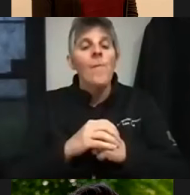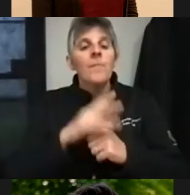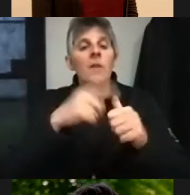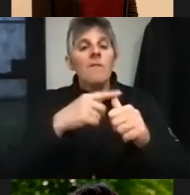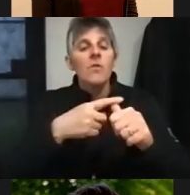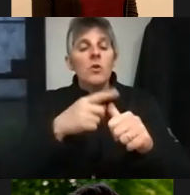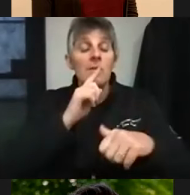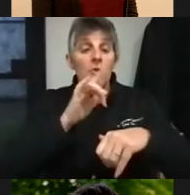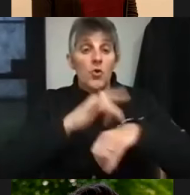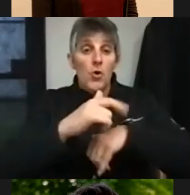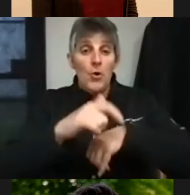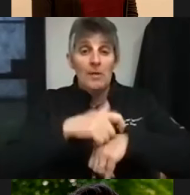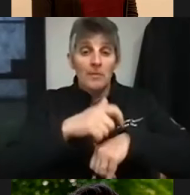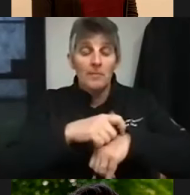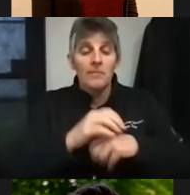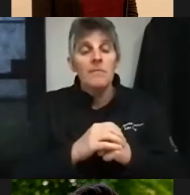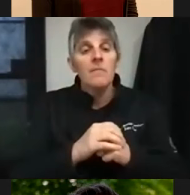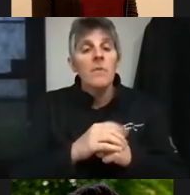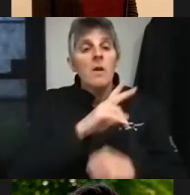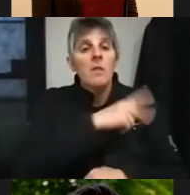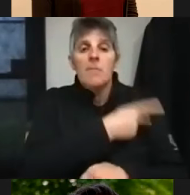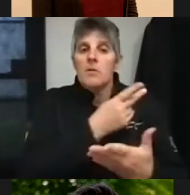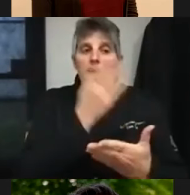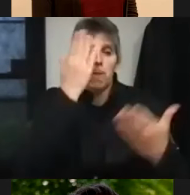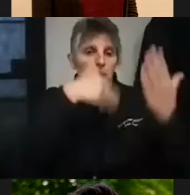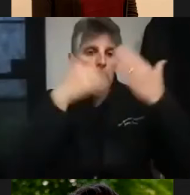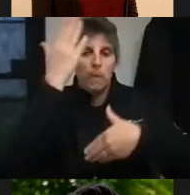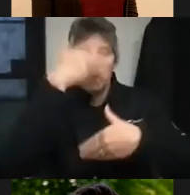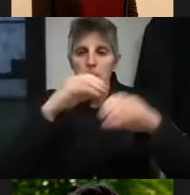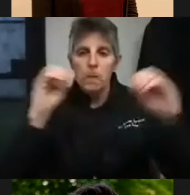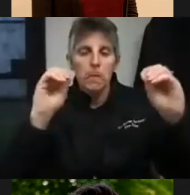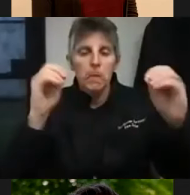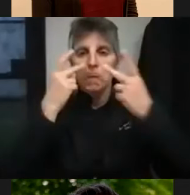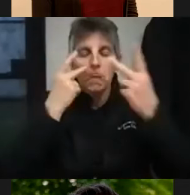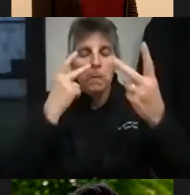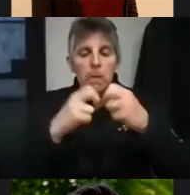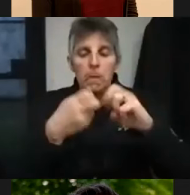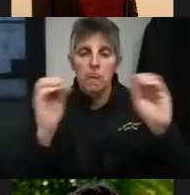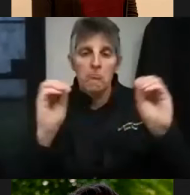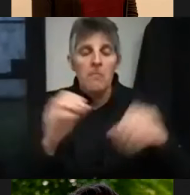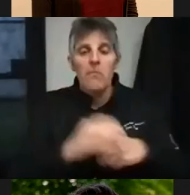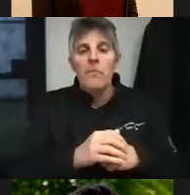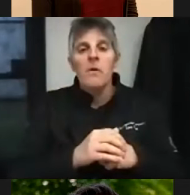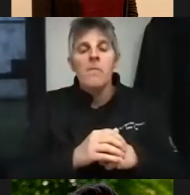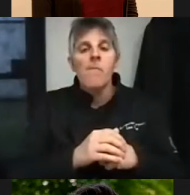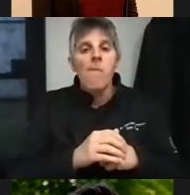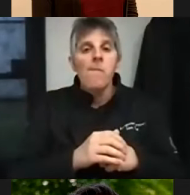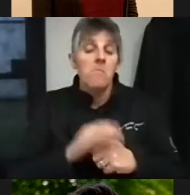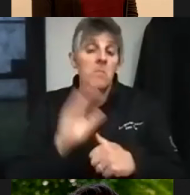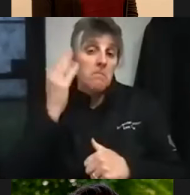early stage, the patients may not notice any vision loss. Their vision appeared to be